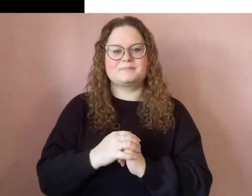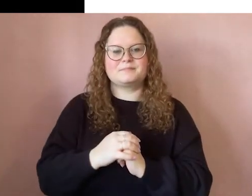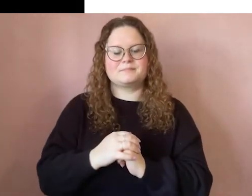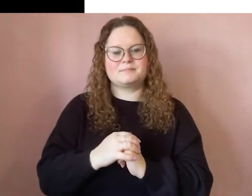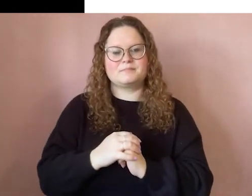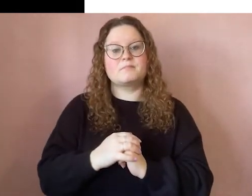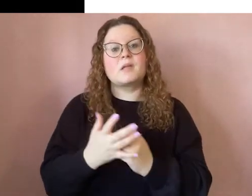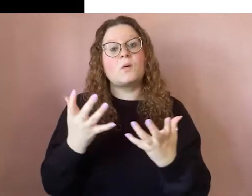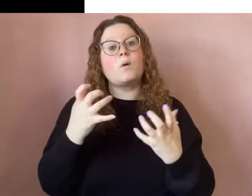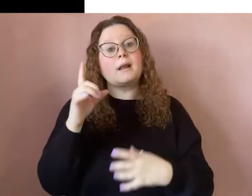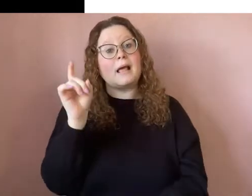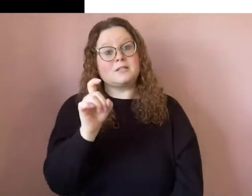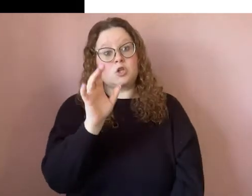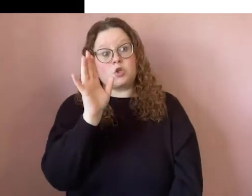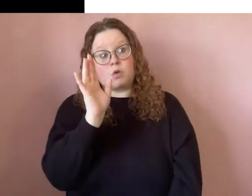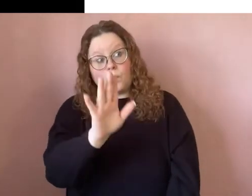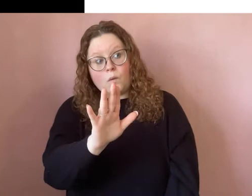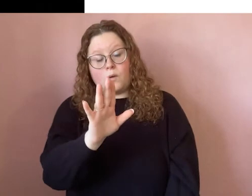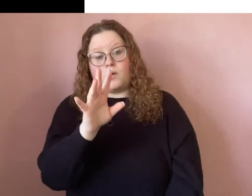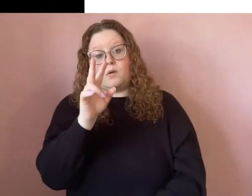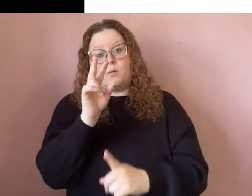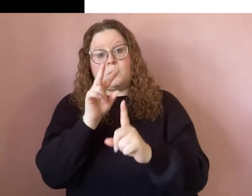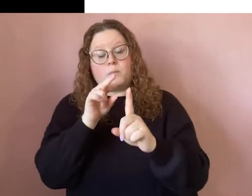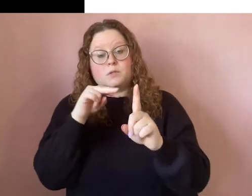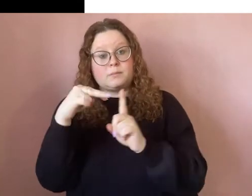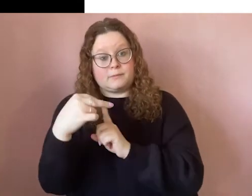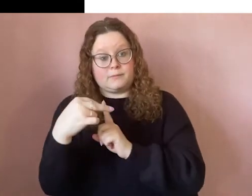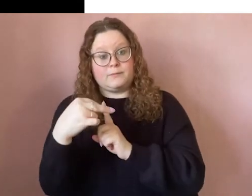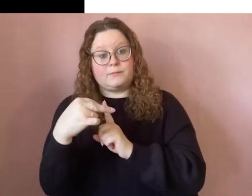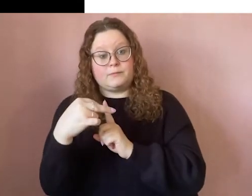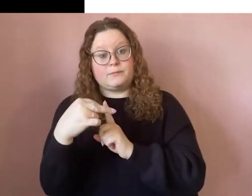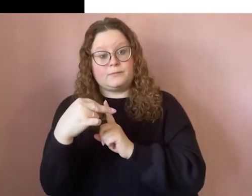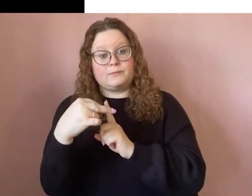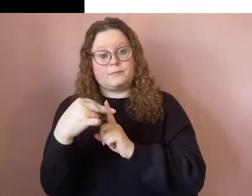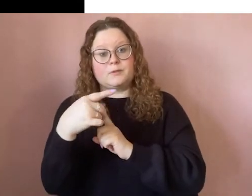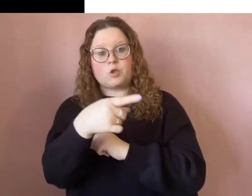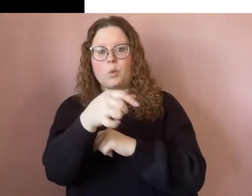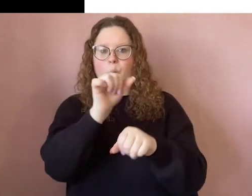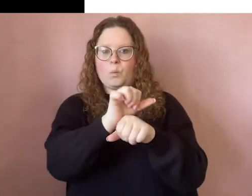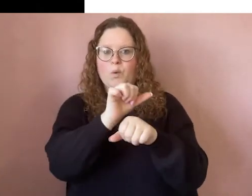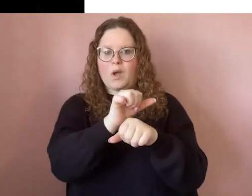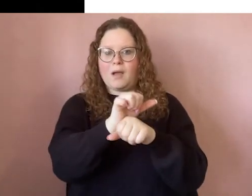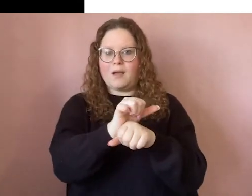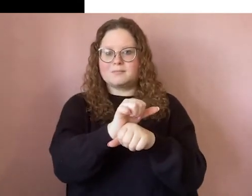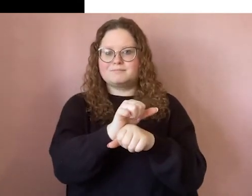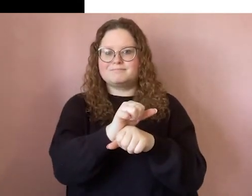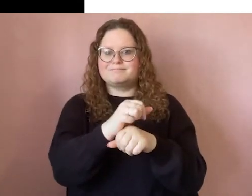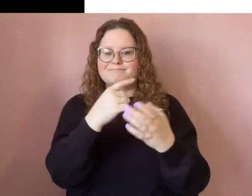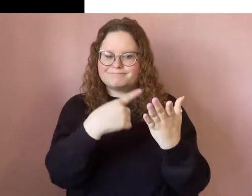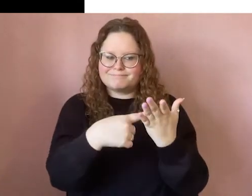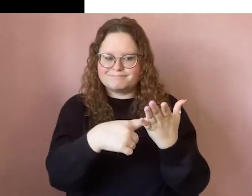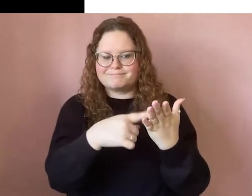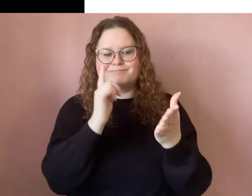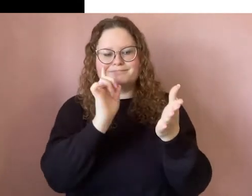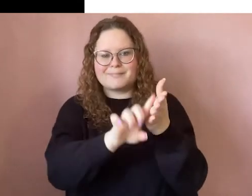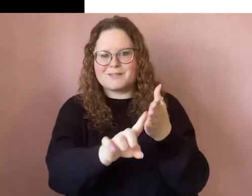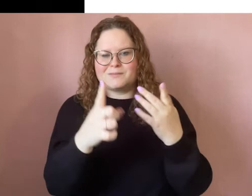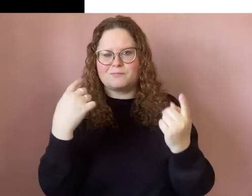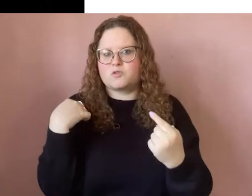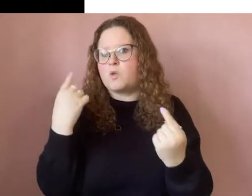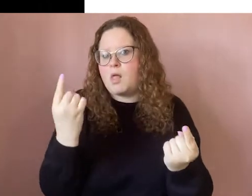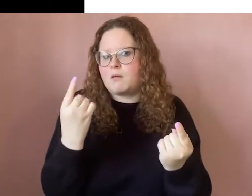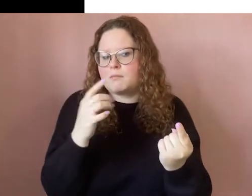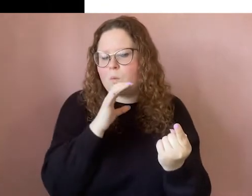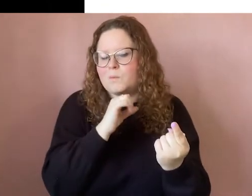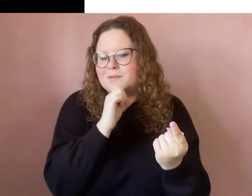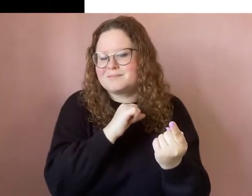I'm chomping at the bit with a couple of questions. So thank you so much for that presentation and your patience during that pace where we had some